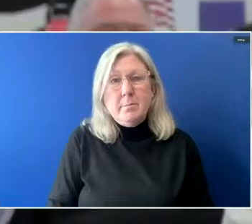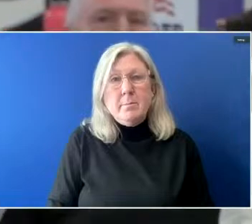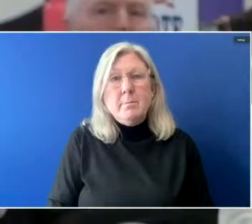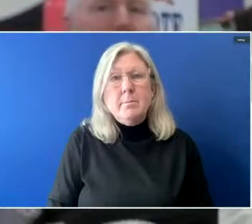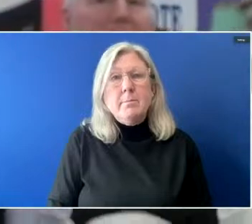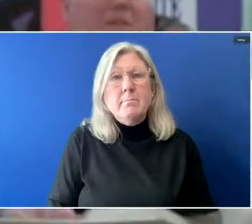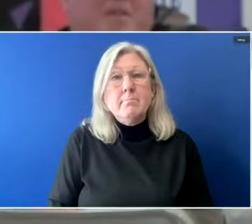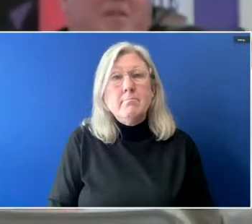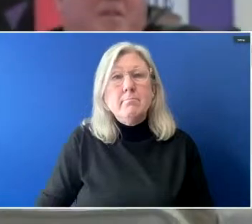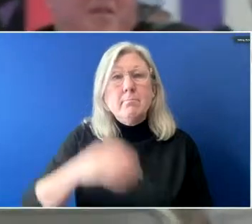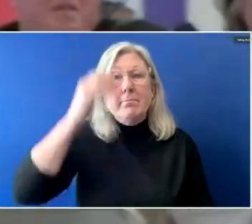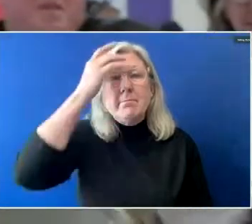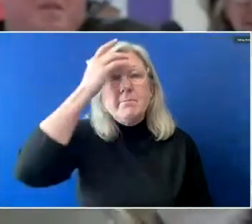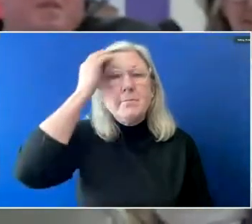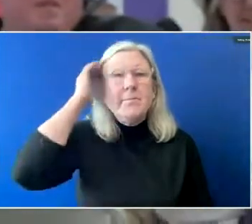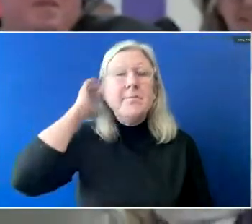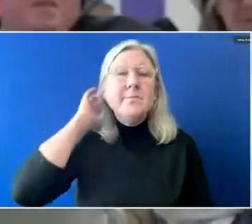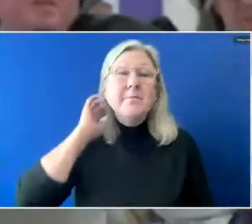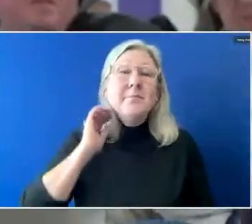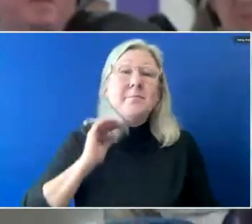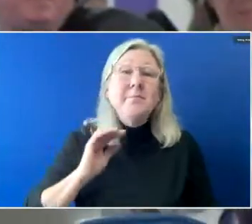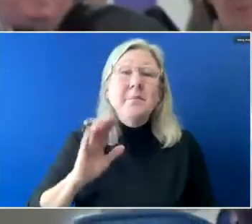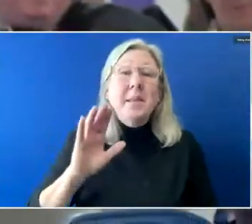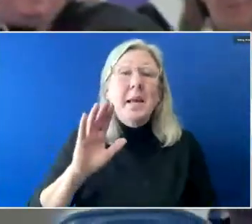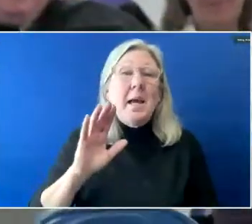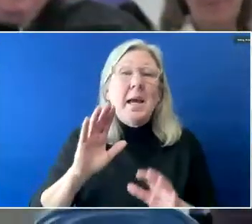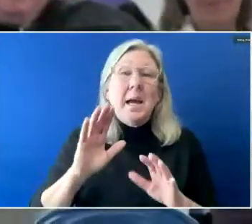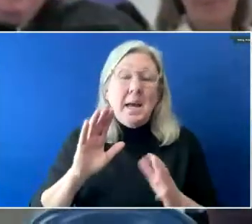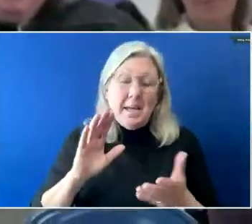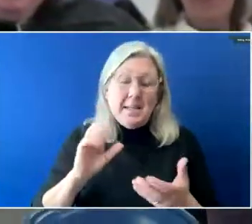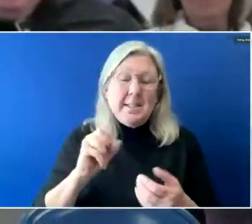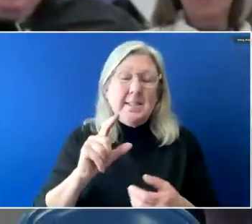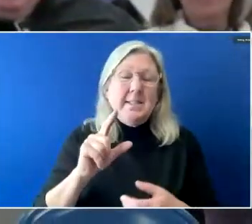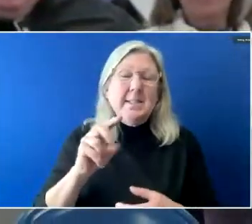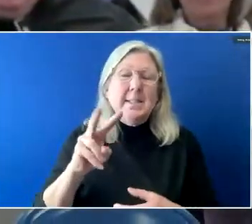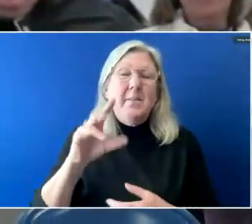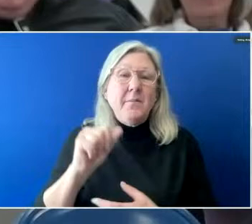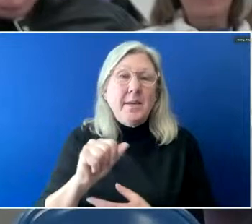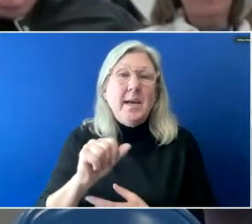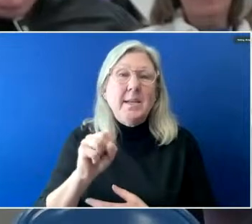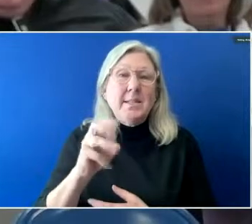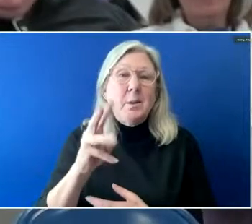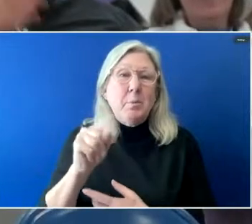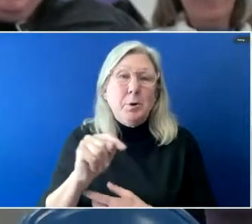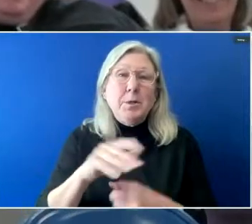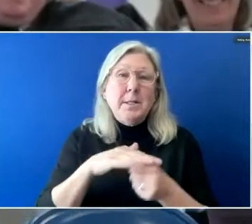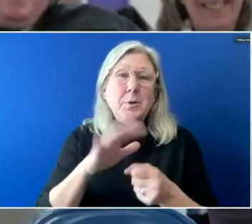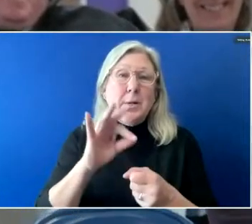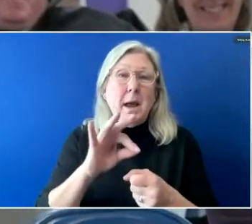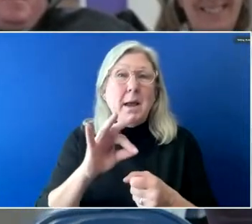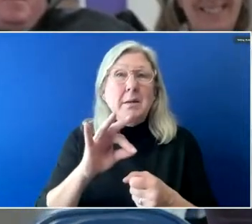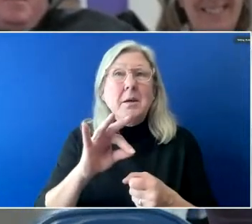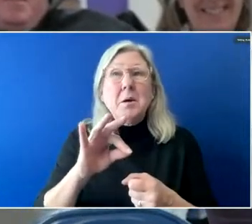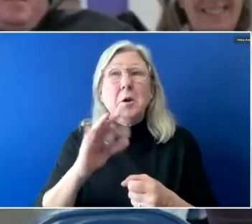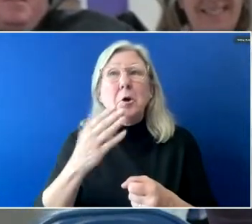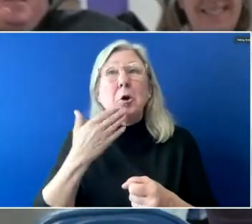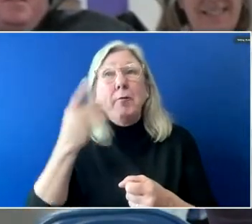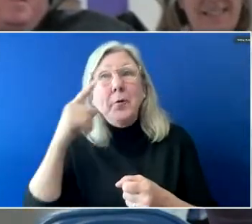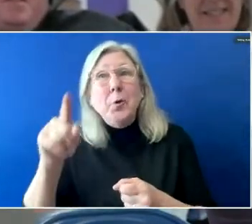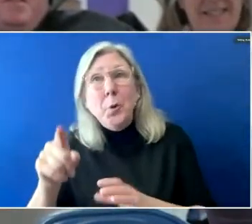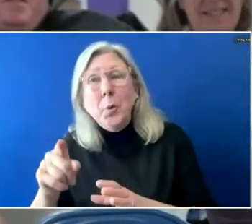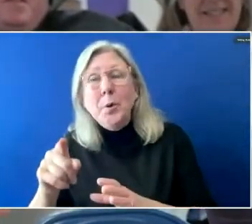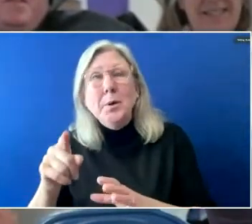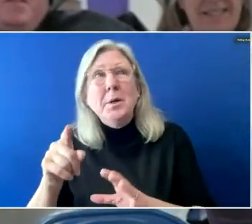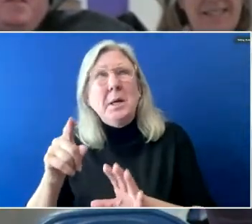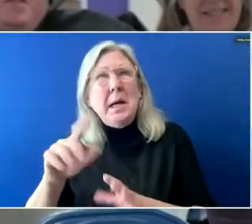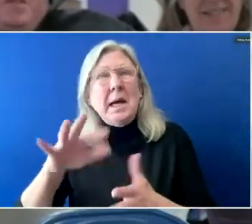Silber so your celebrate just nine I mean good Ona I kind of disagree I I